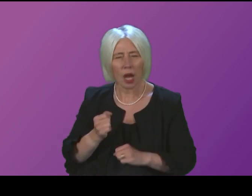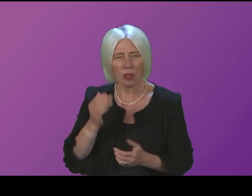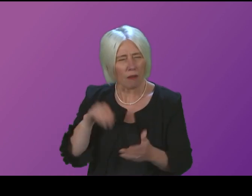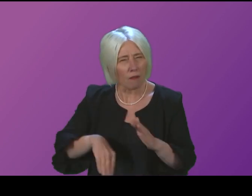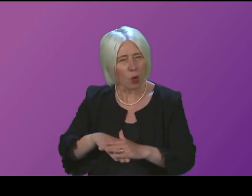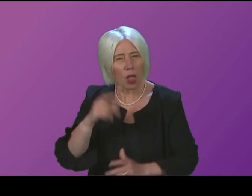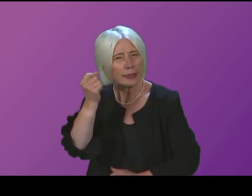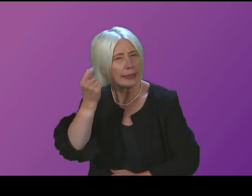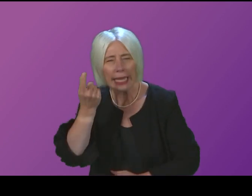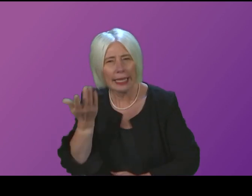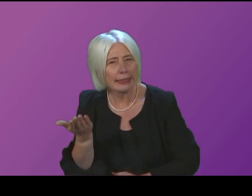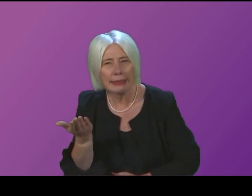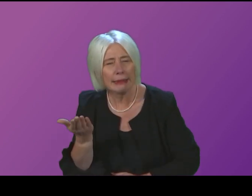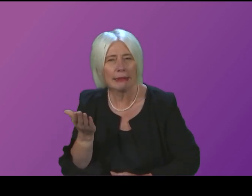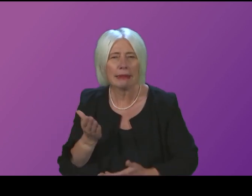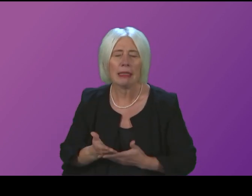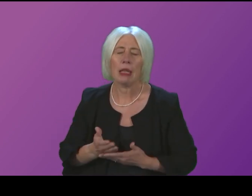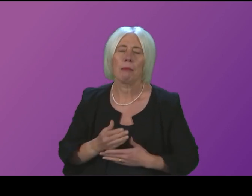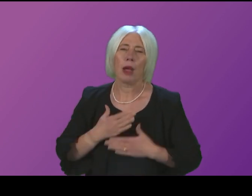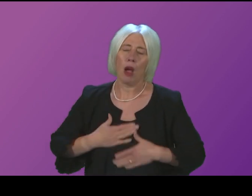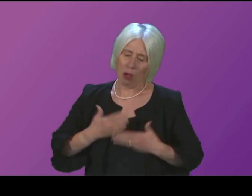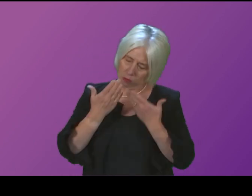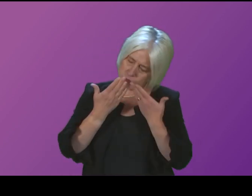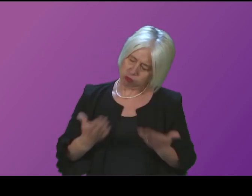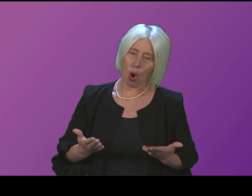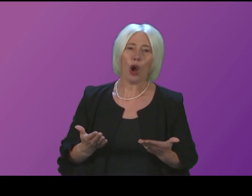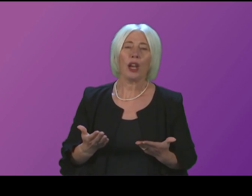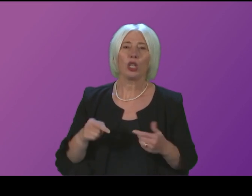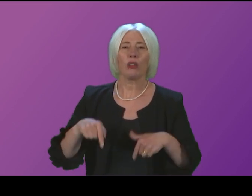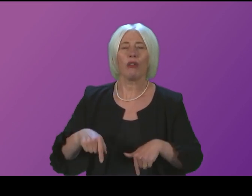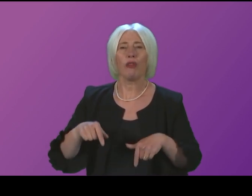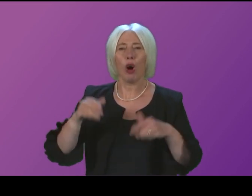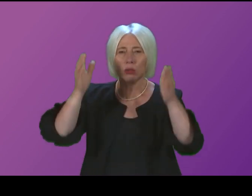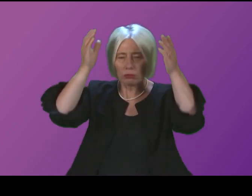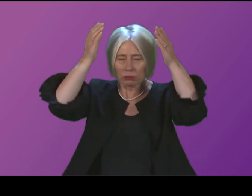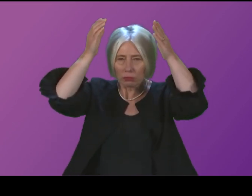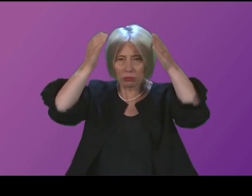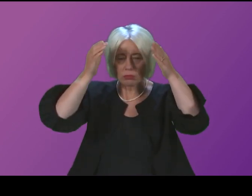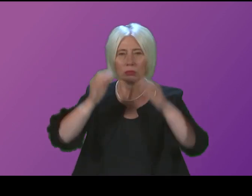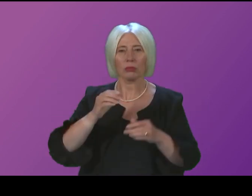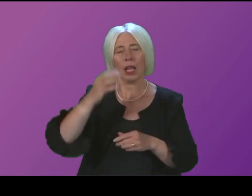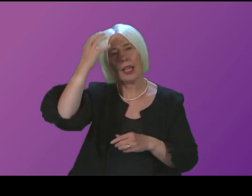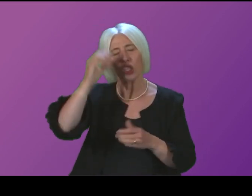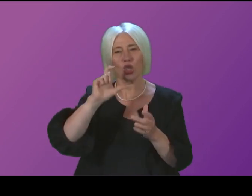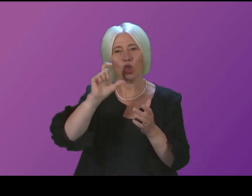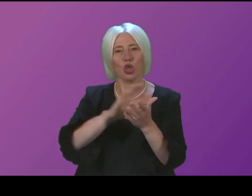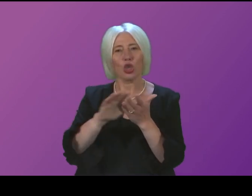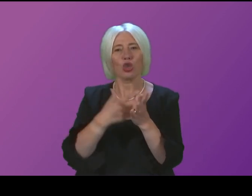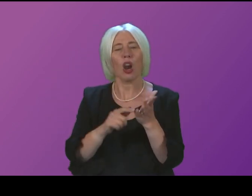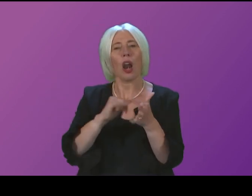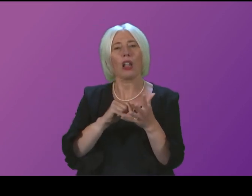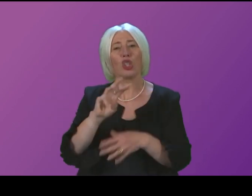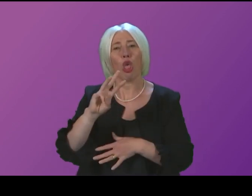with. We are deeply honoured by the presence today of His Majesty King Charles III and the Queen